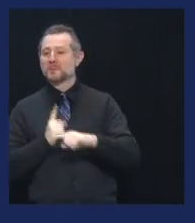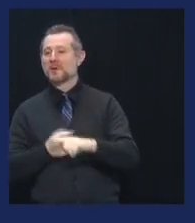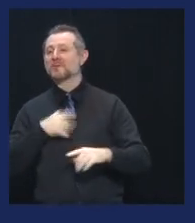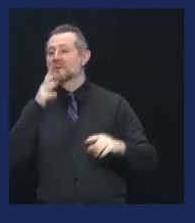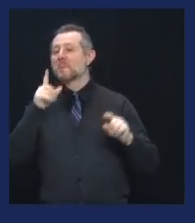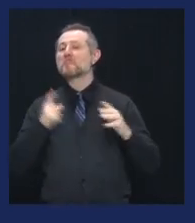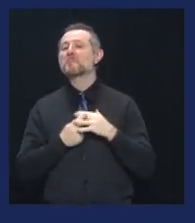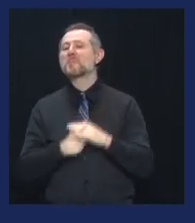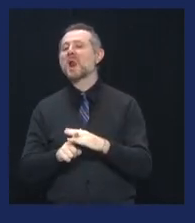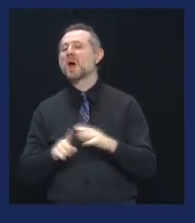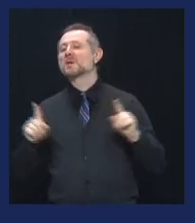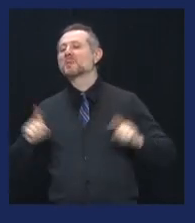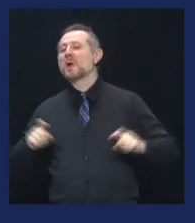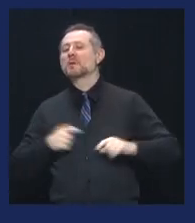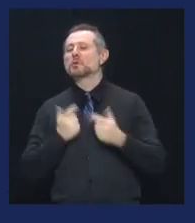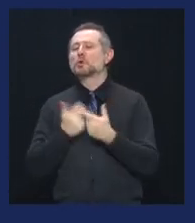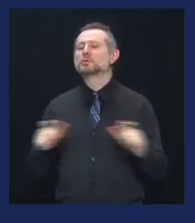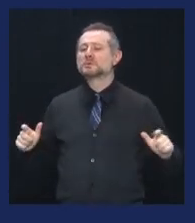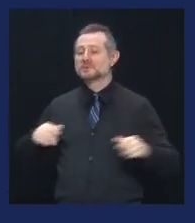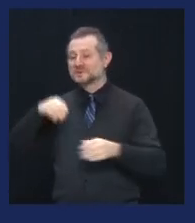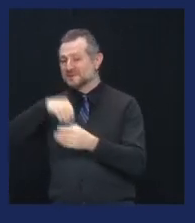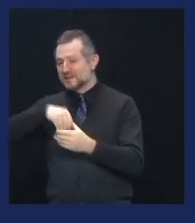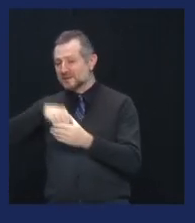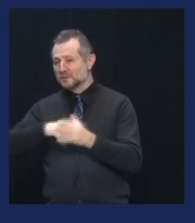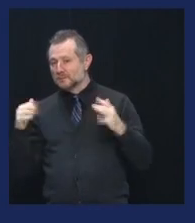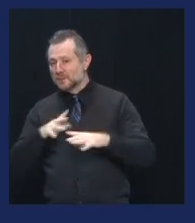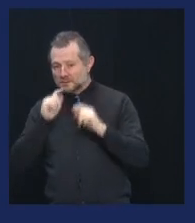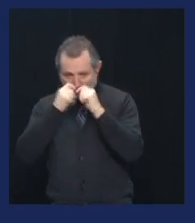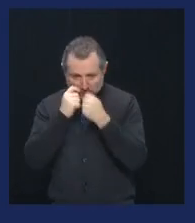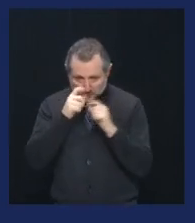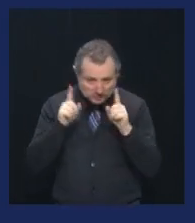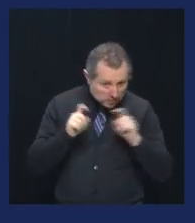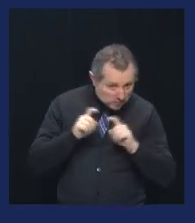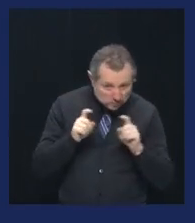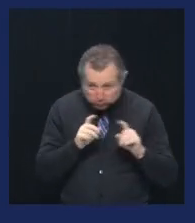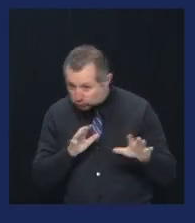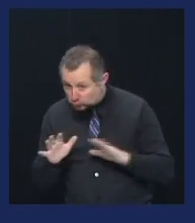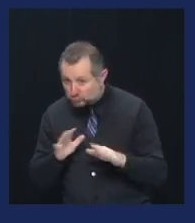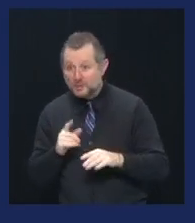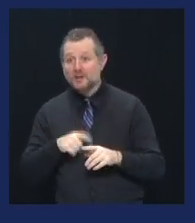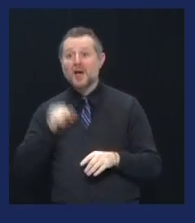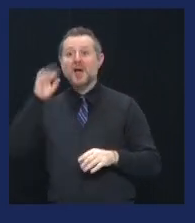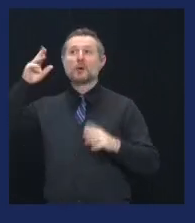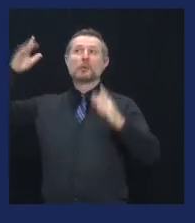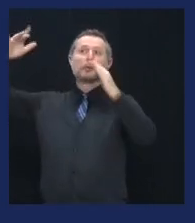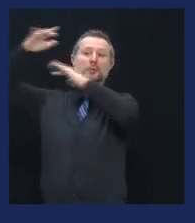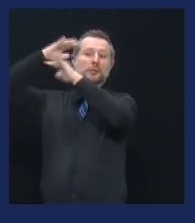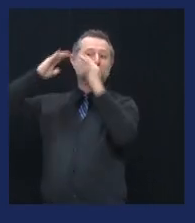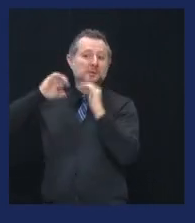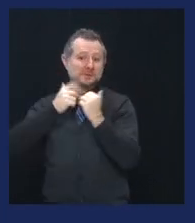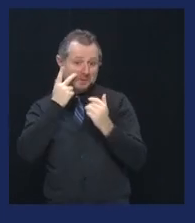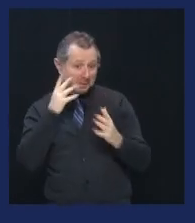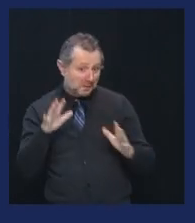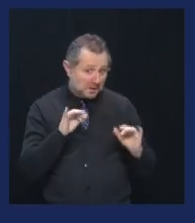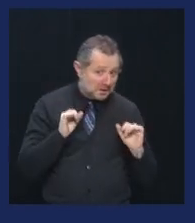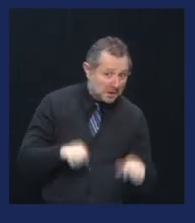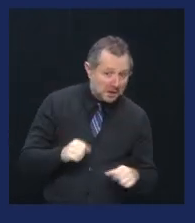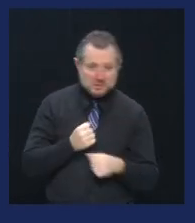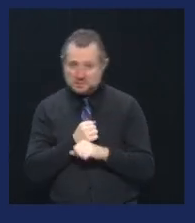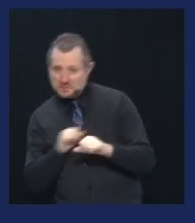spaces with testing and ventilation to explore what possible safe and smart options exist.